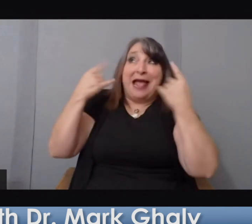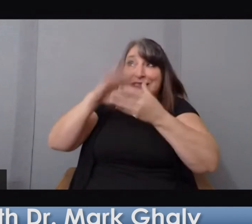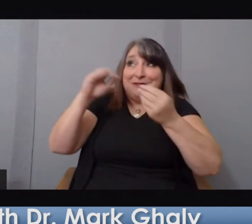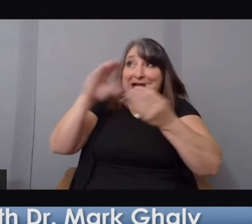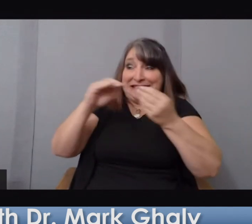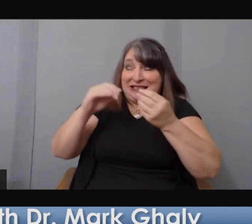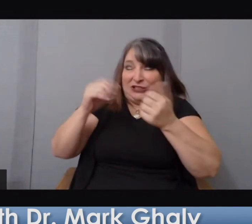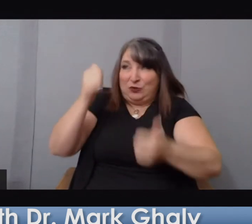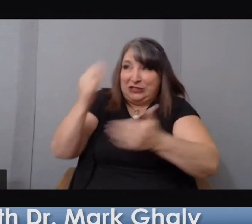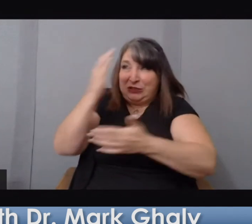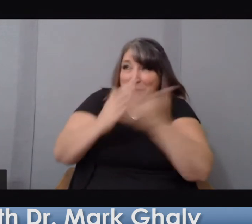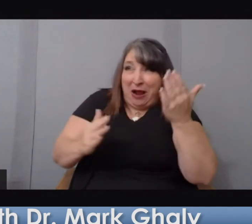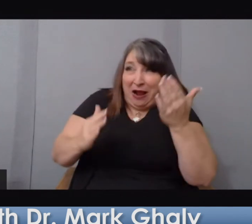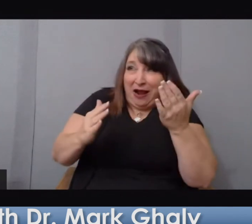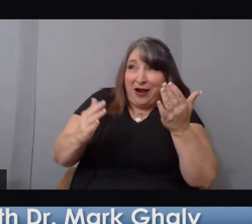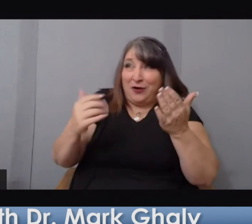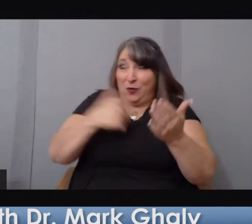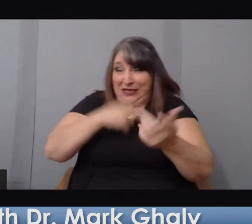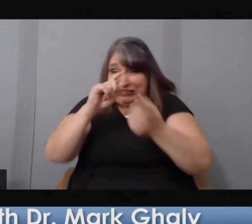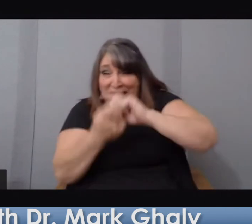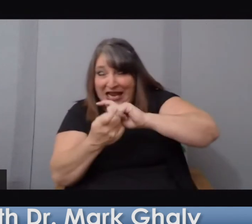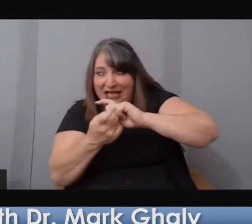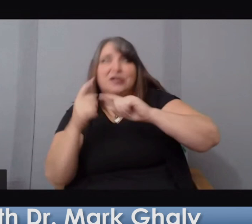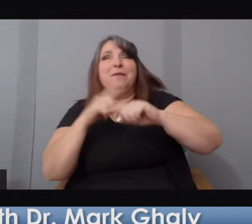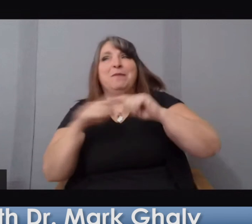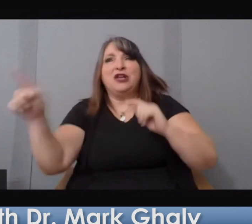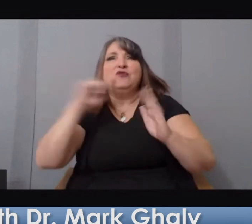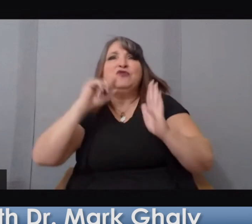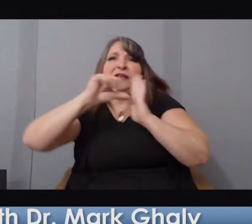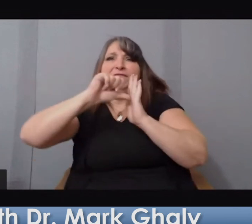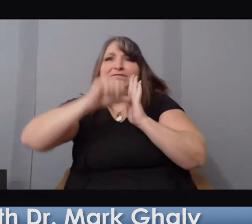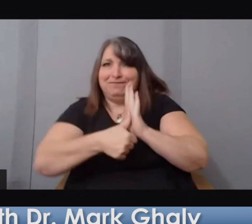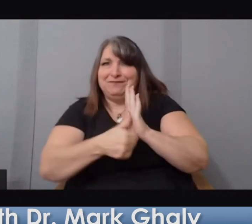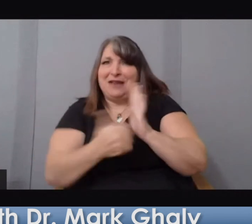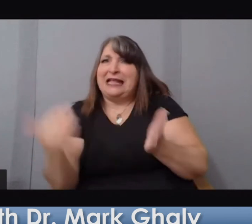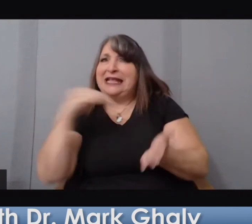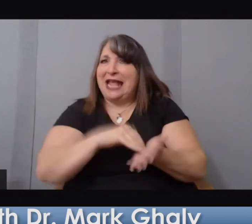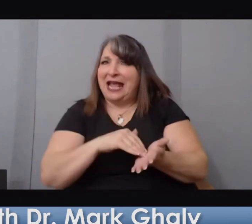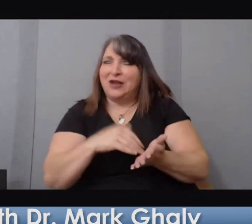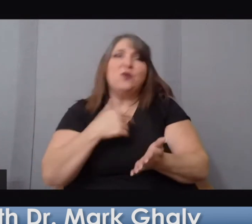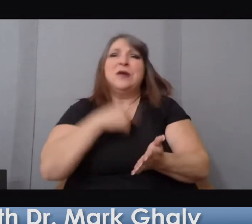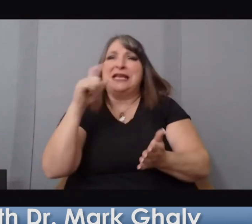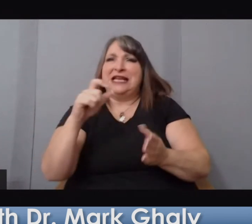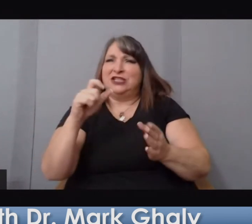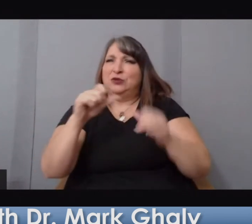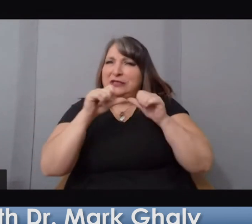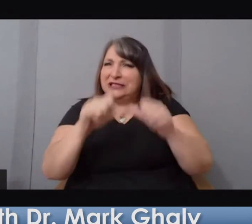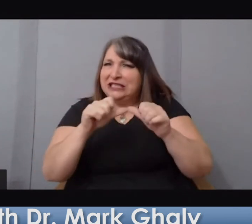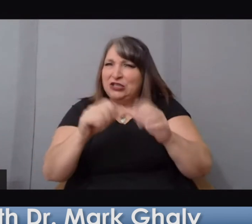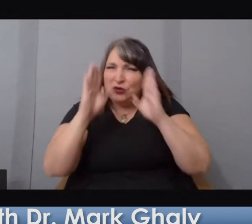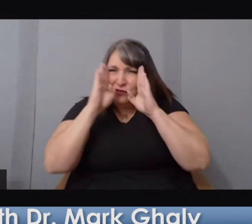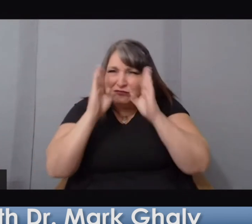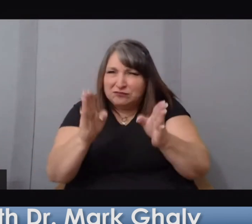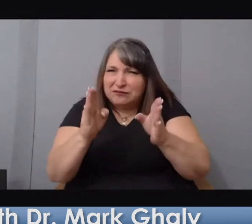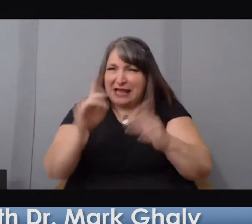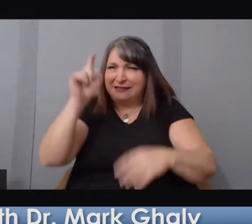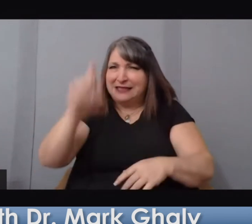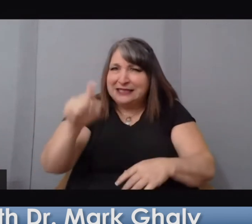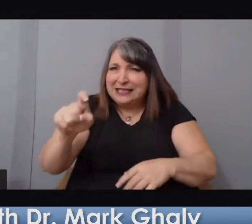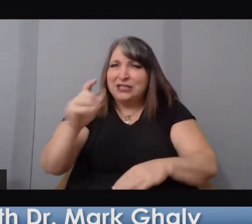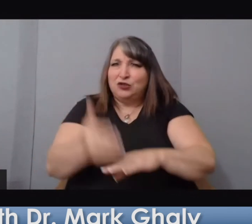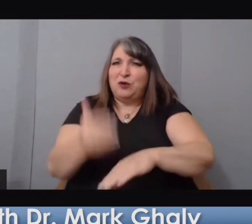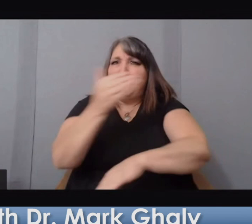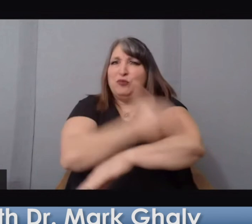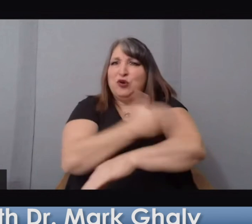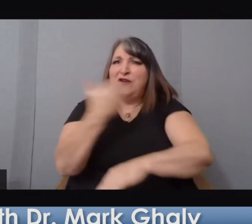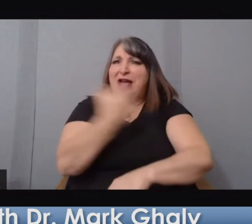moment, but I think that you just highlight our ongoing focus and need to improve our messaging and our